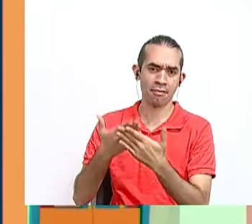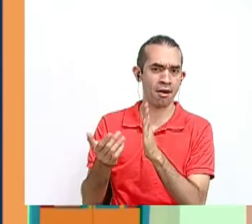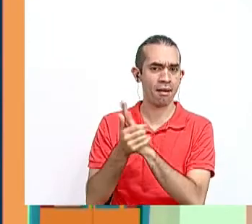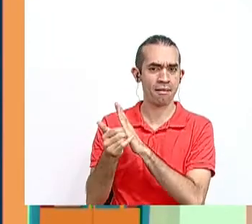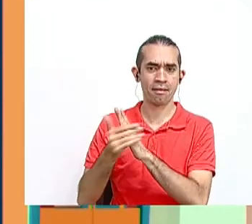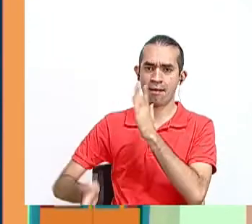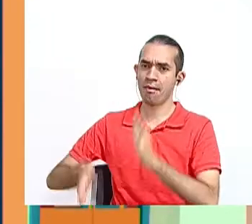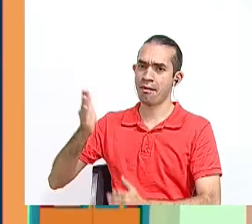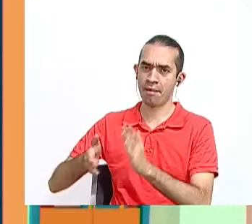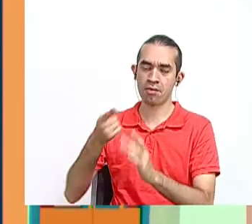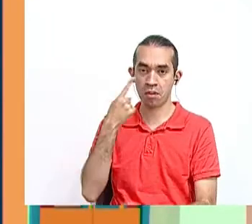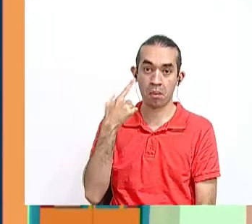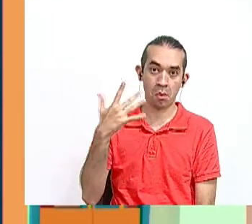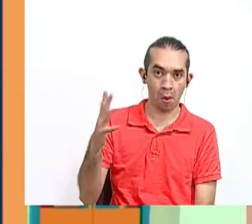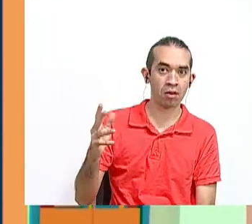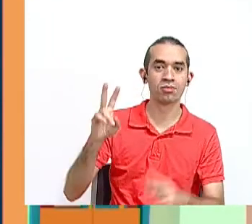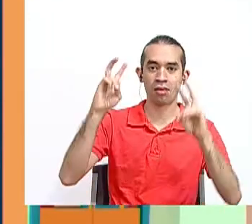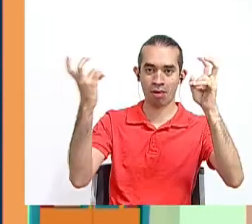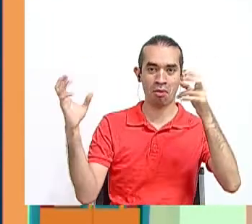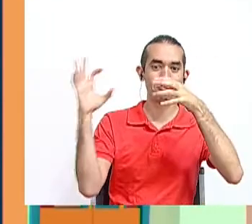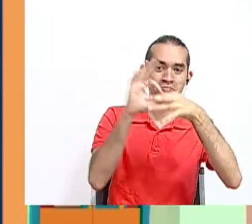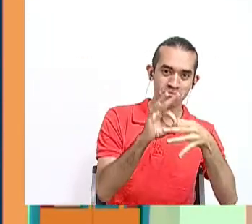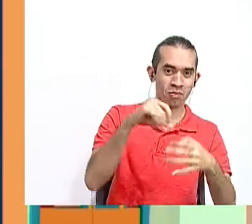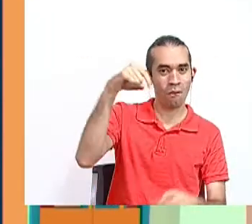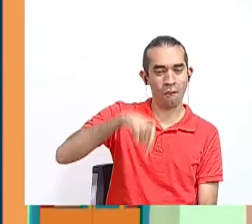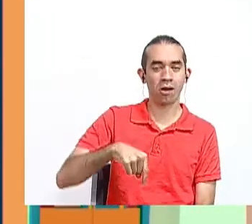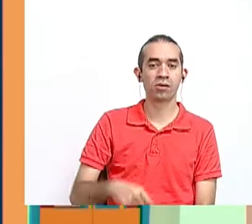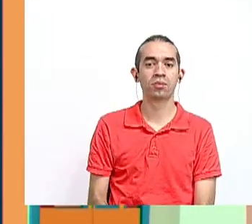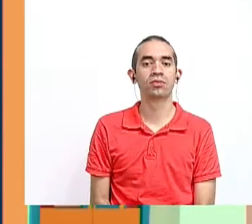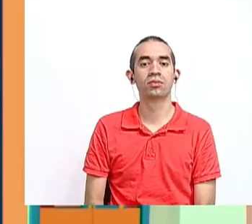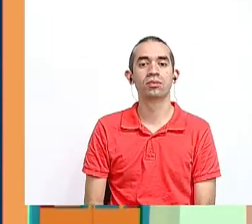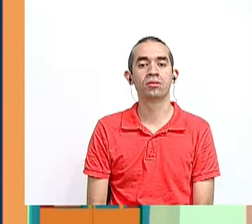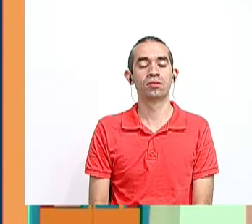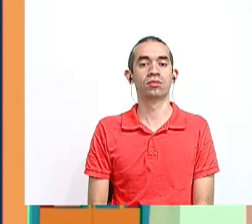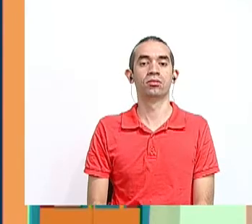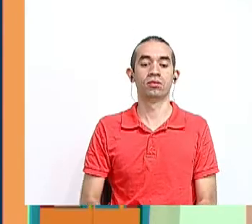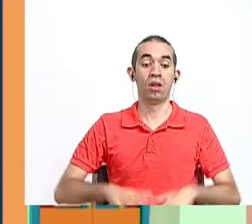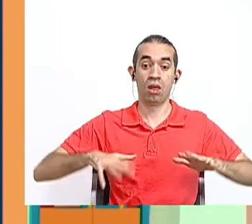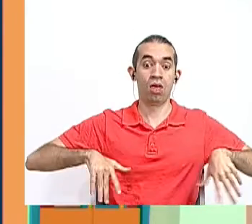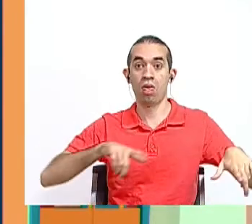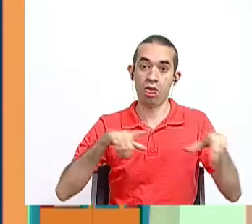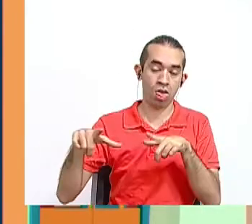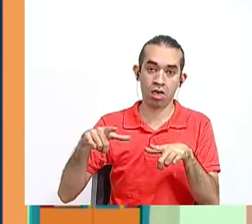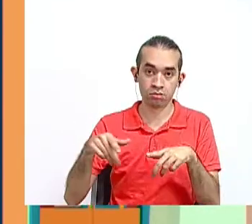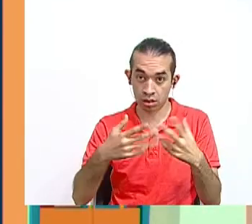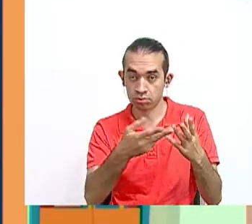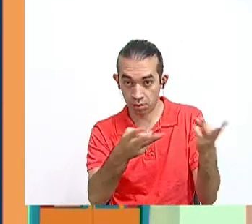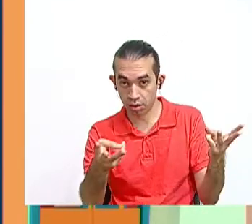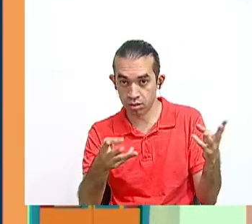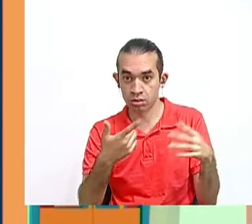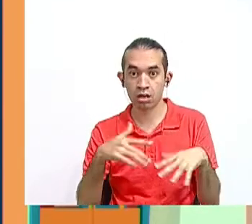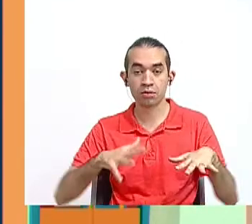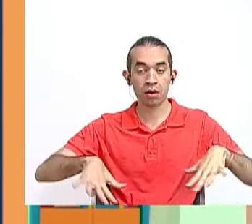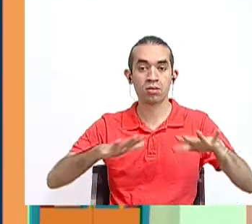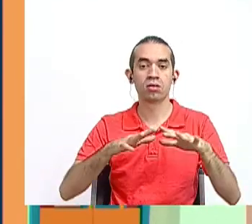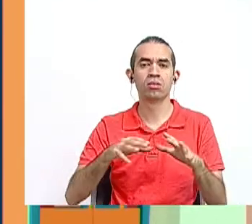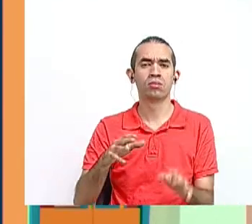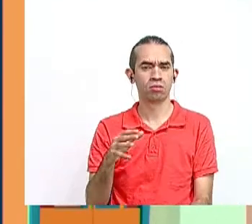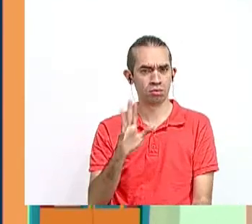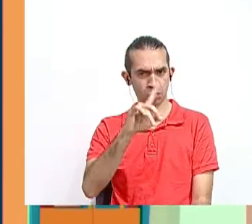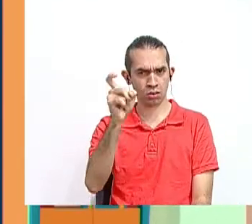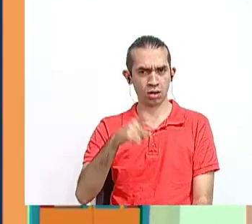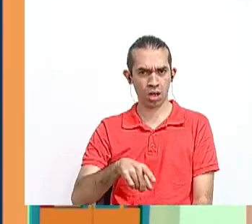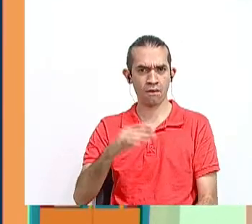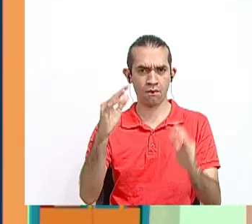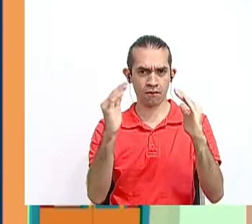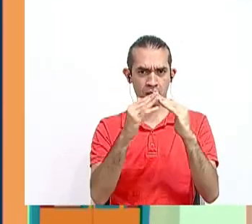that is very similar to our topic today. Now, we are not ready yet. You have the materials, you have the space, but have you invited everybody